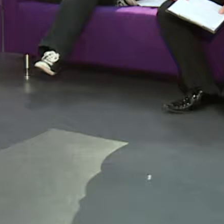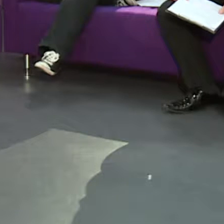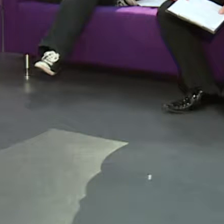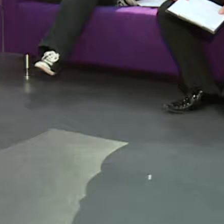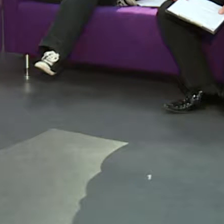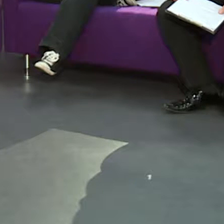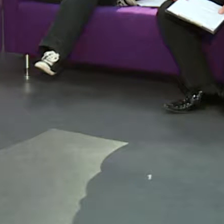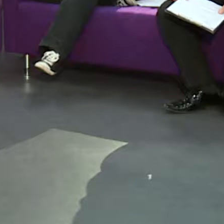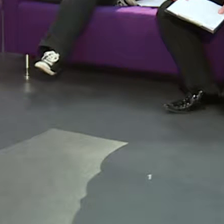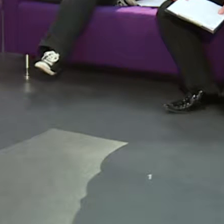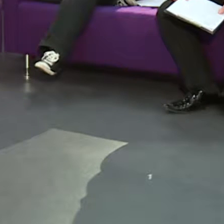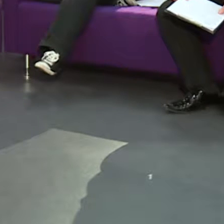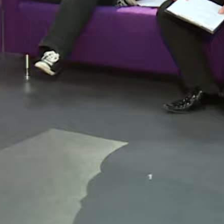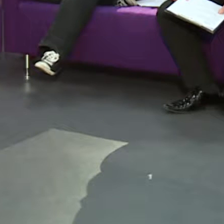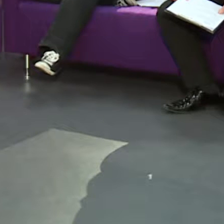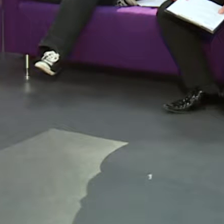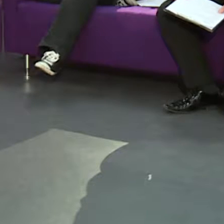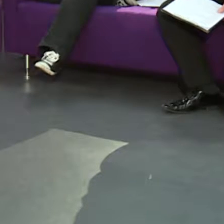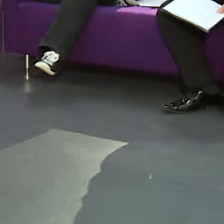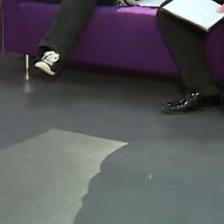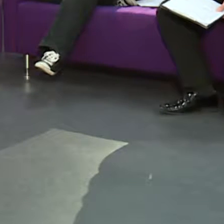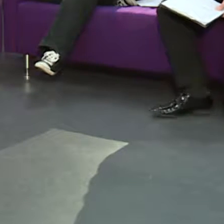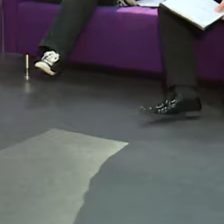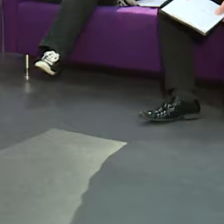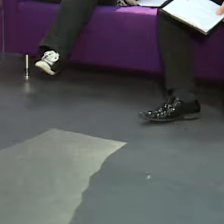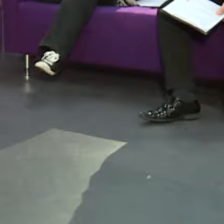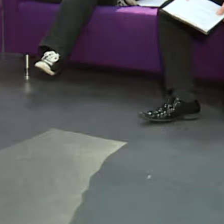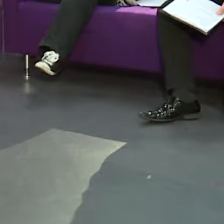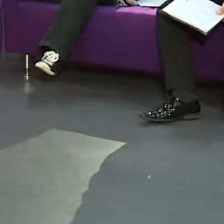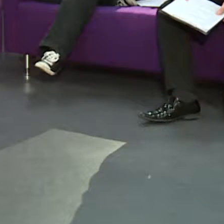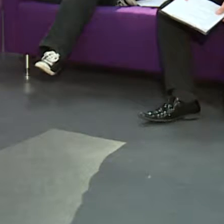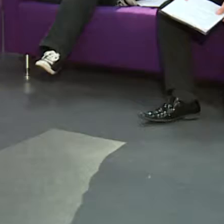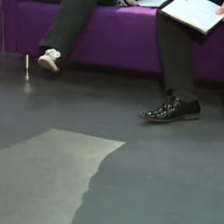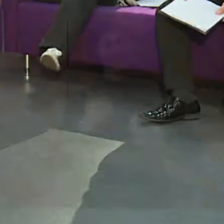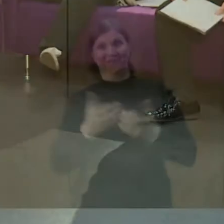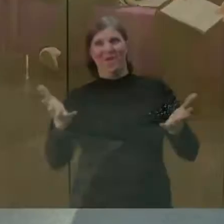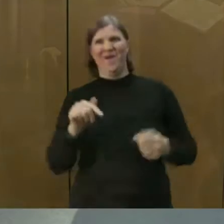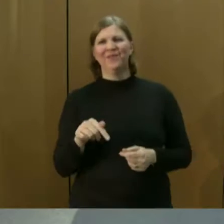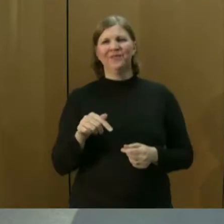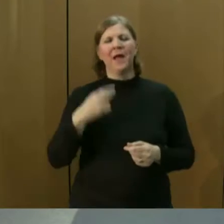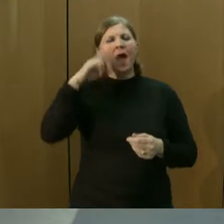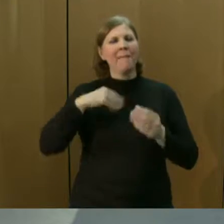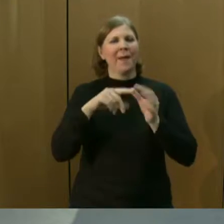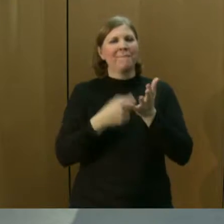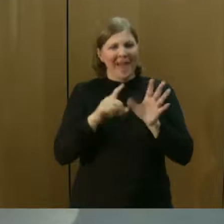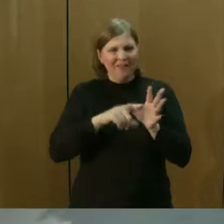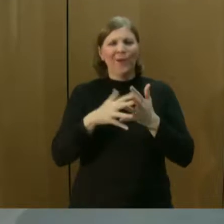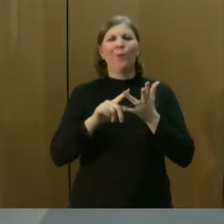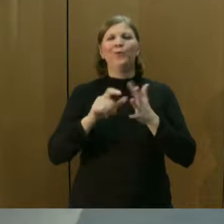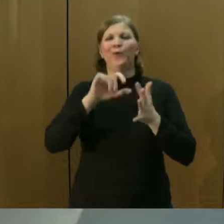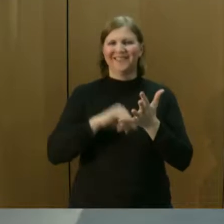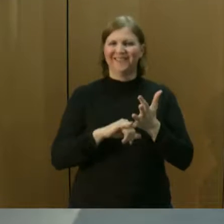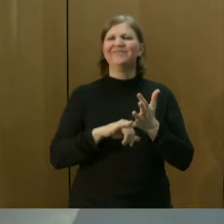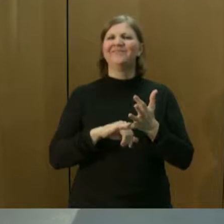Hello and welcome to the Fringe Guide to Doing a Show Live. My name's Barry Church-Woods. I'm the Venues and Companies